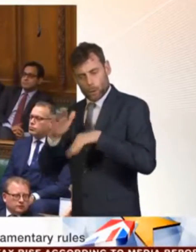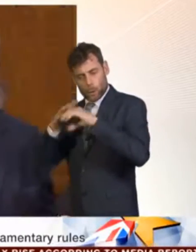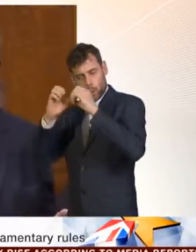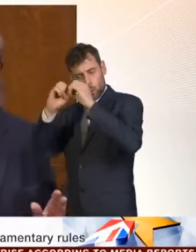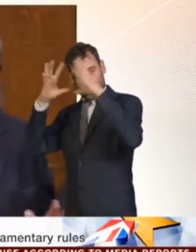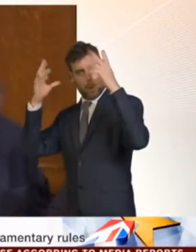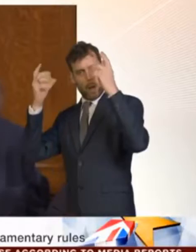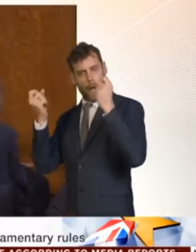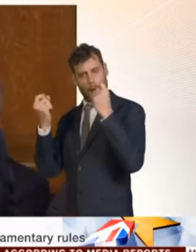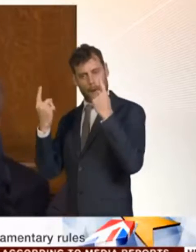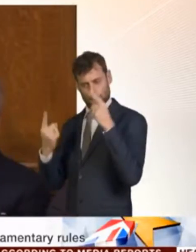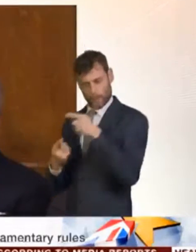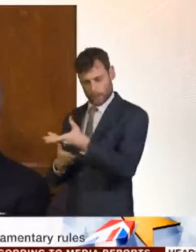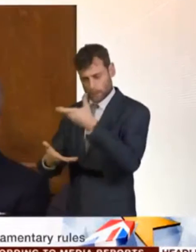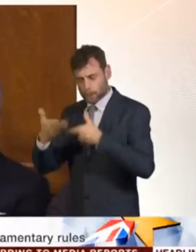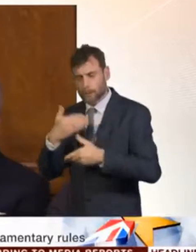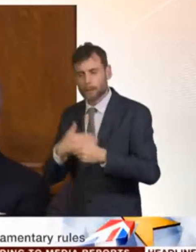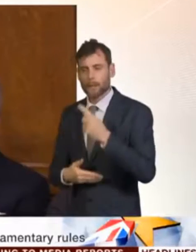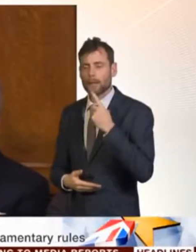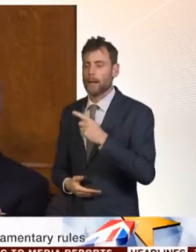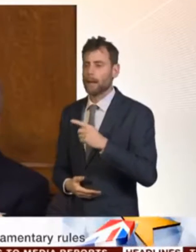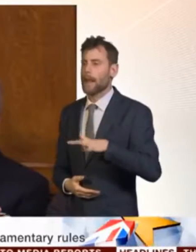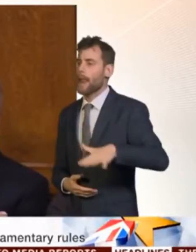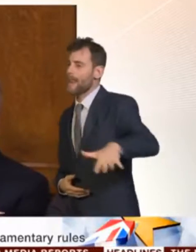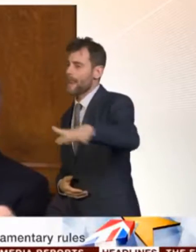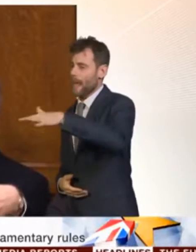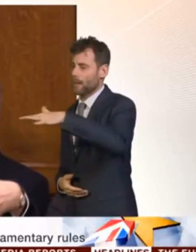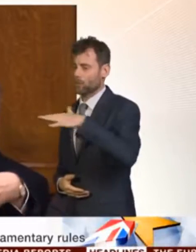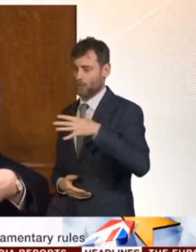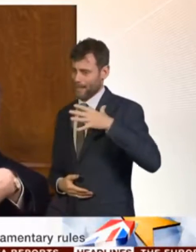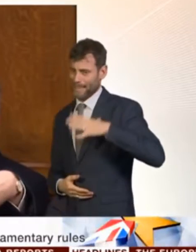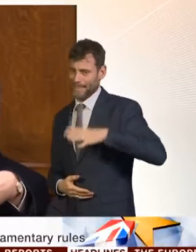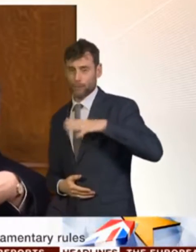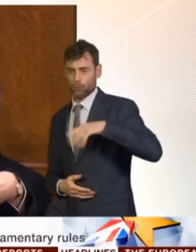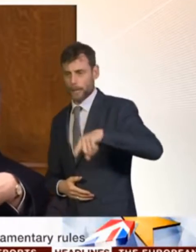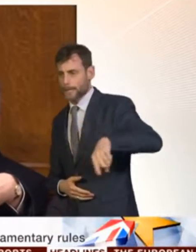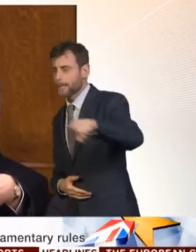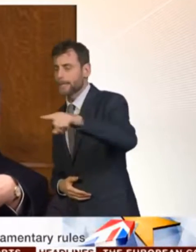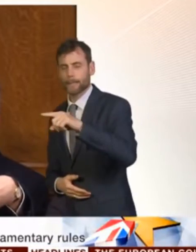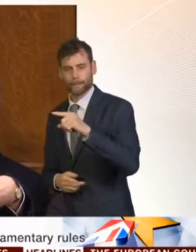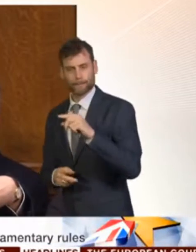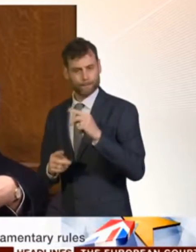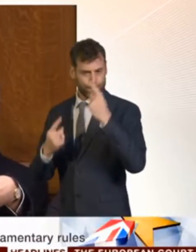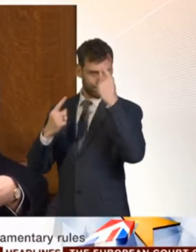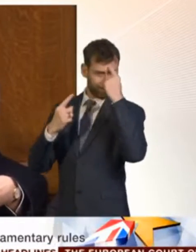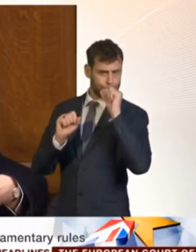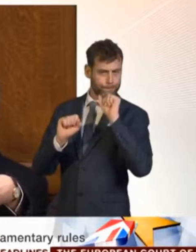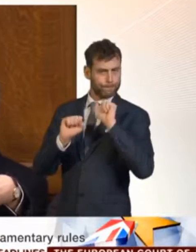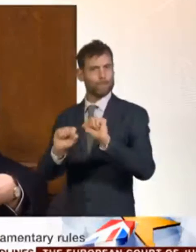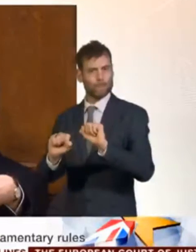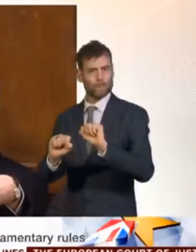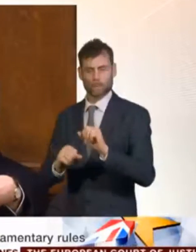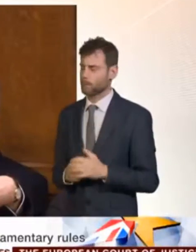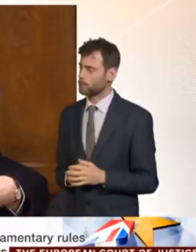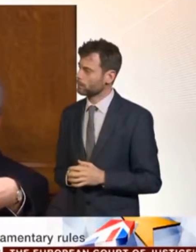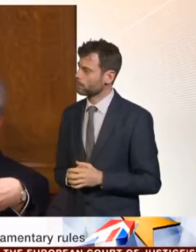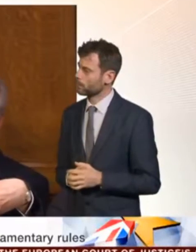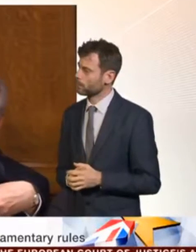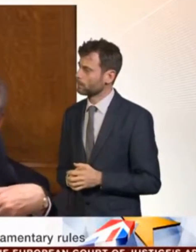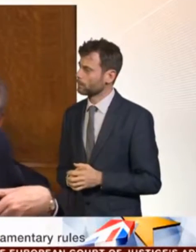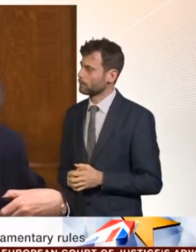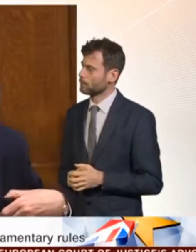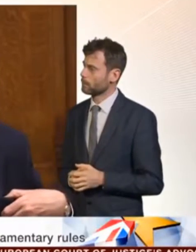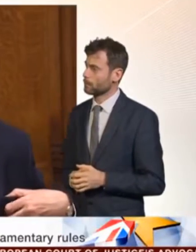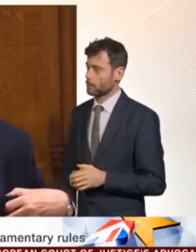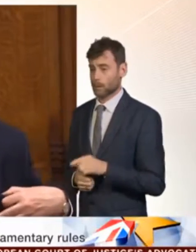to the national interest, when of course that is a question which is contained in the results